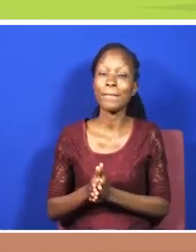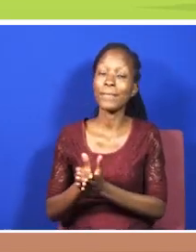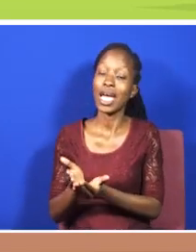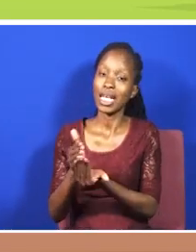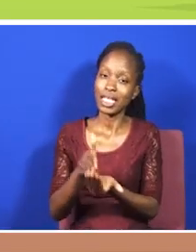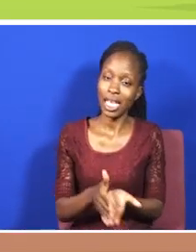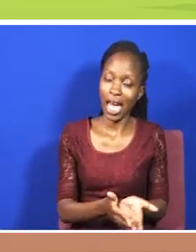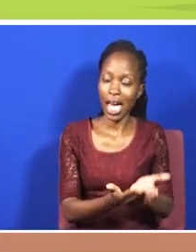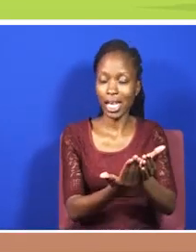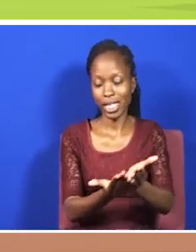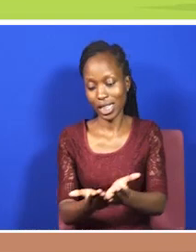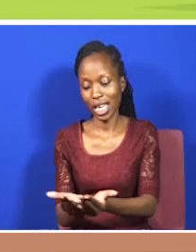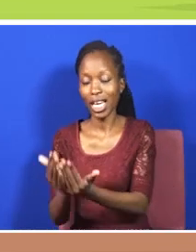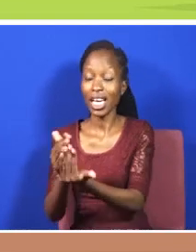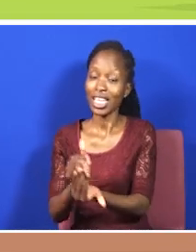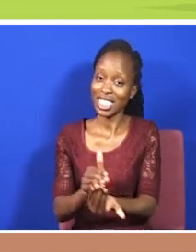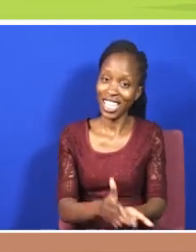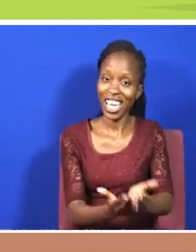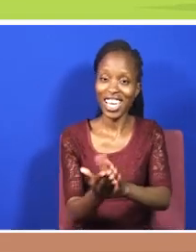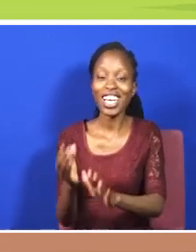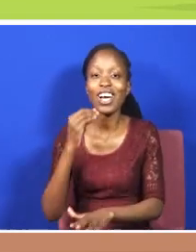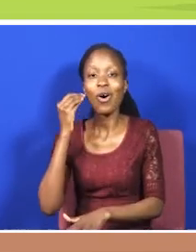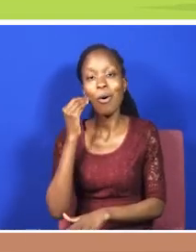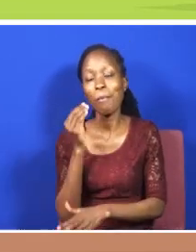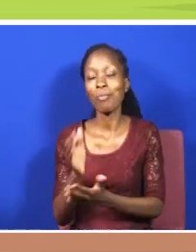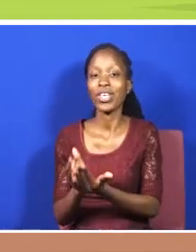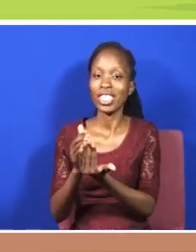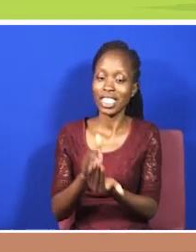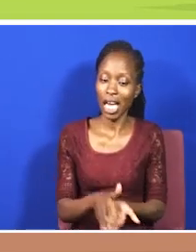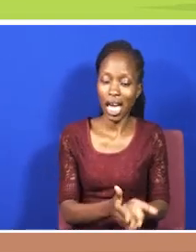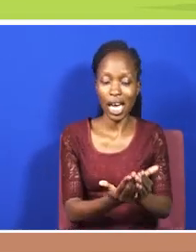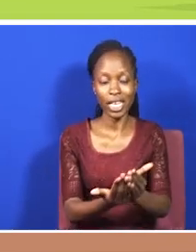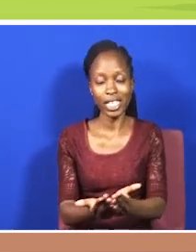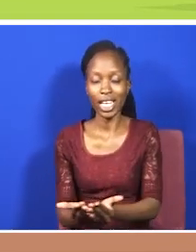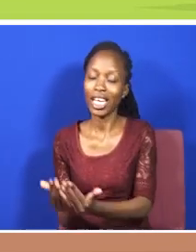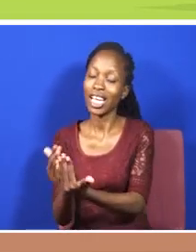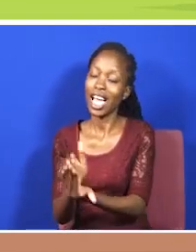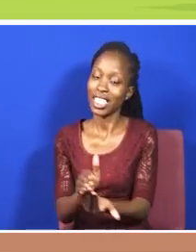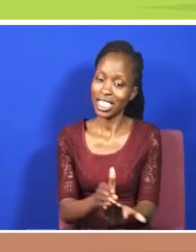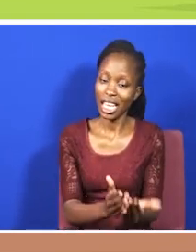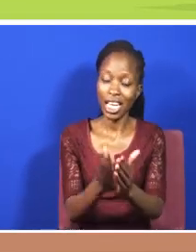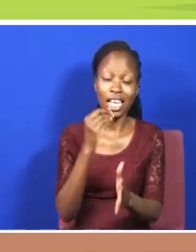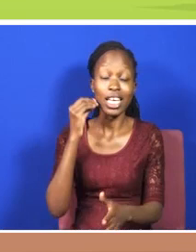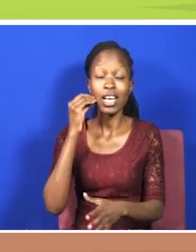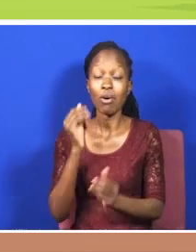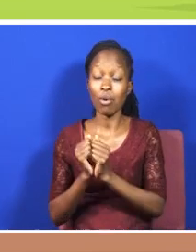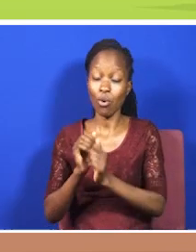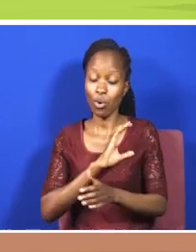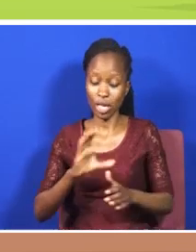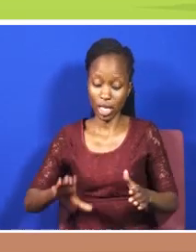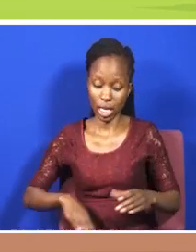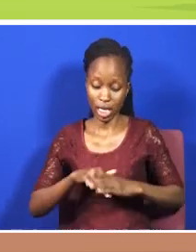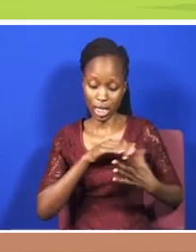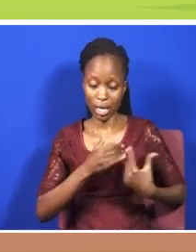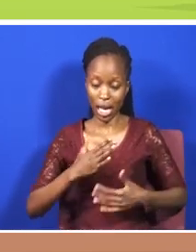storm. As we go sailing home. Sailing, sailing,